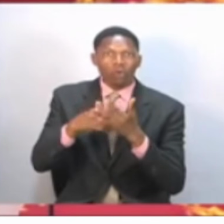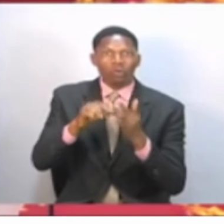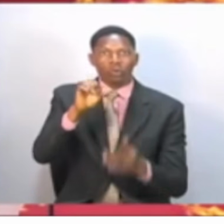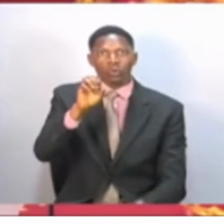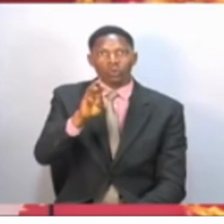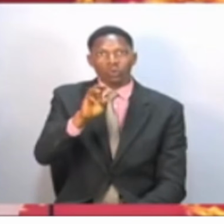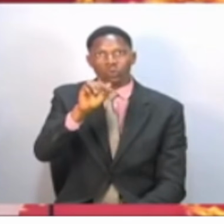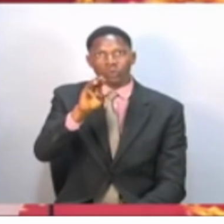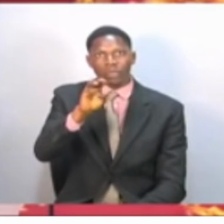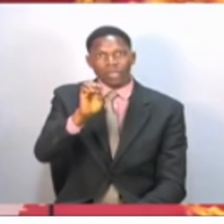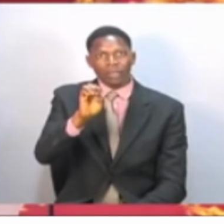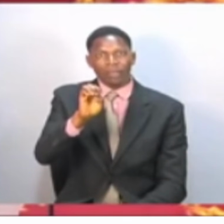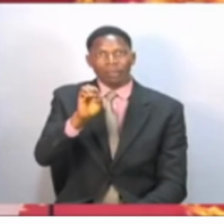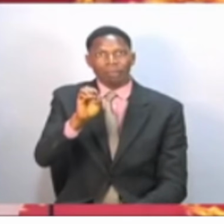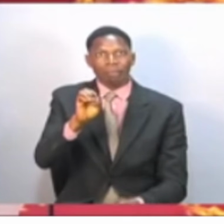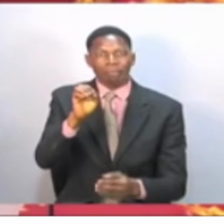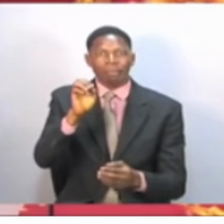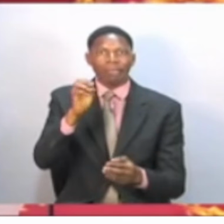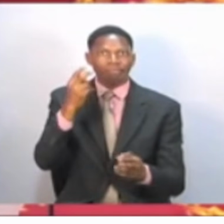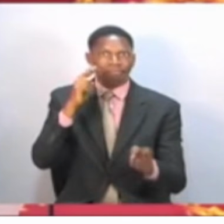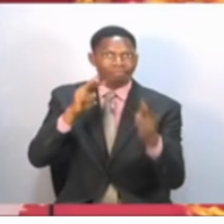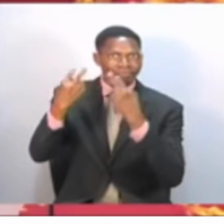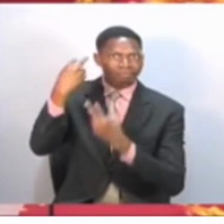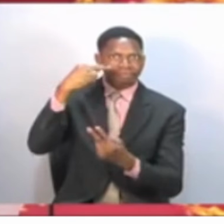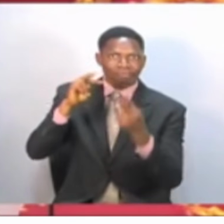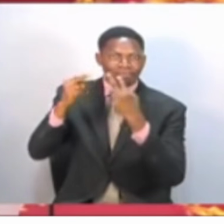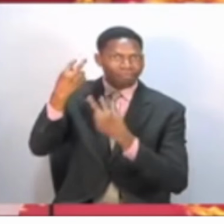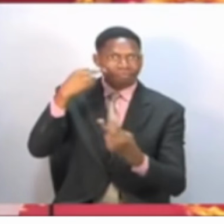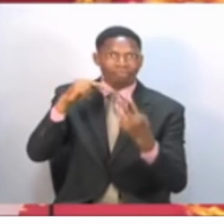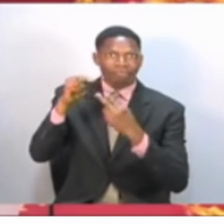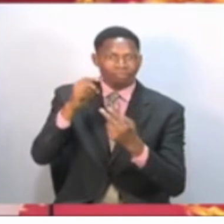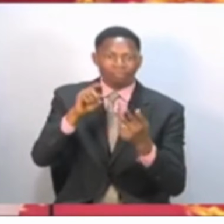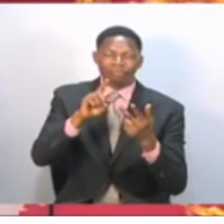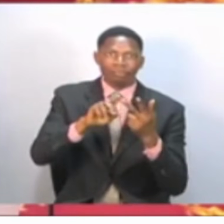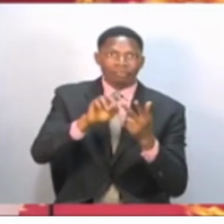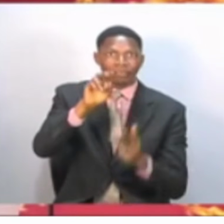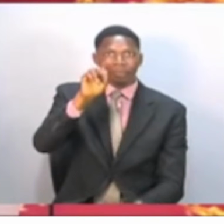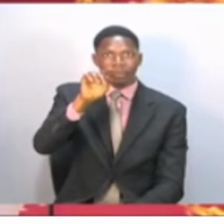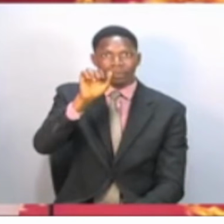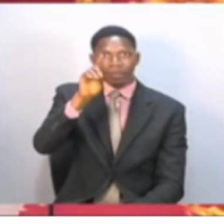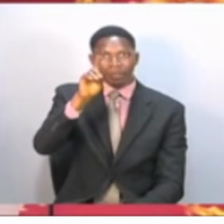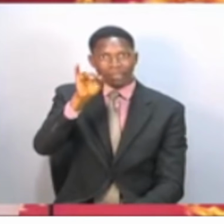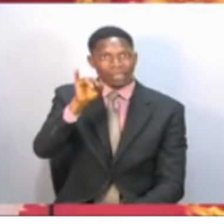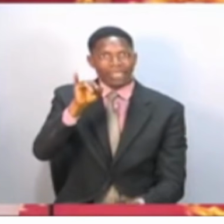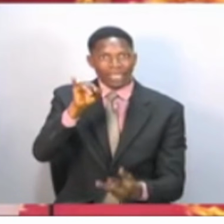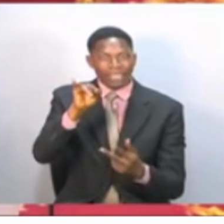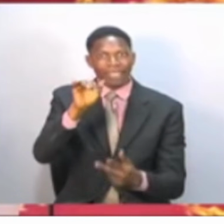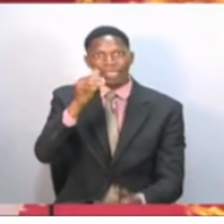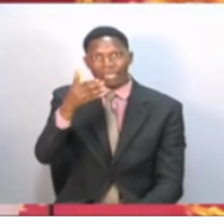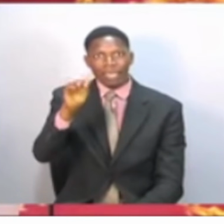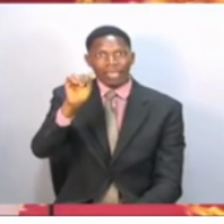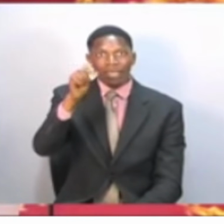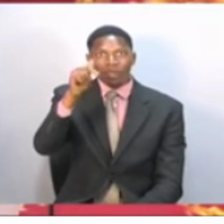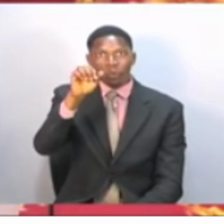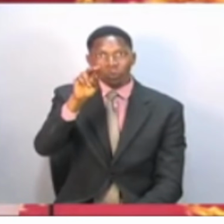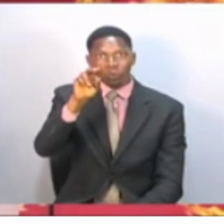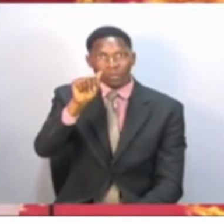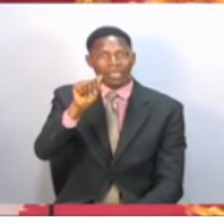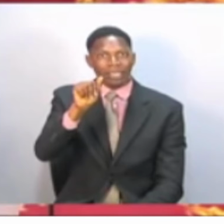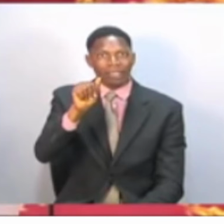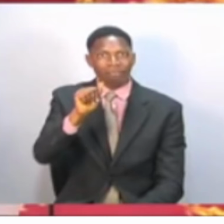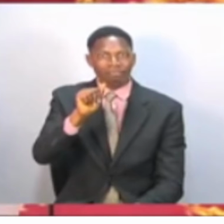Local Road, Phase 2. Takoradi Agona rehabilitation and dualization of Takoradi Agona Junction, including 2 number